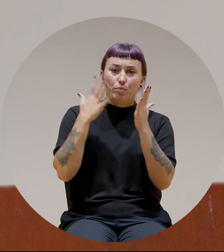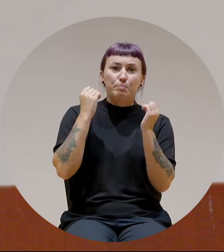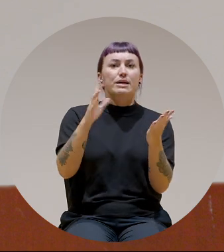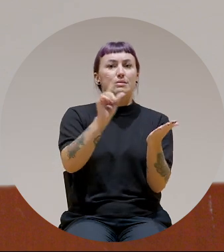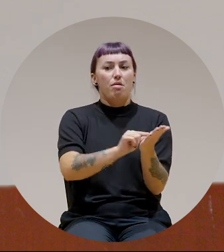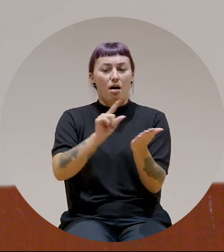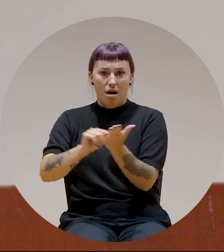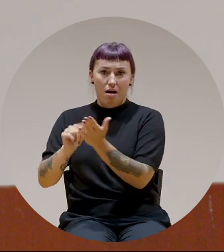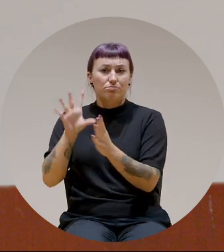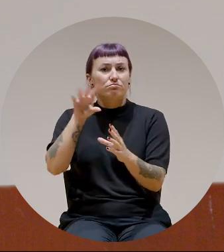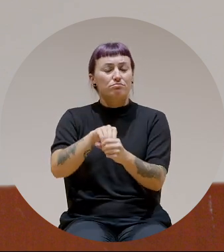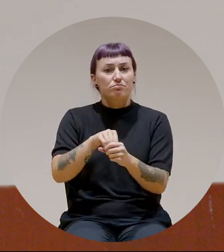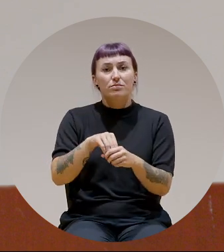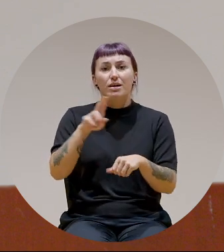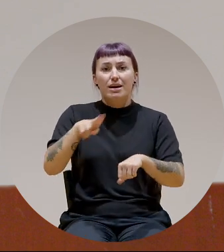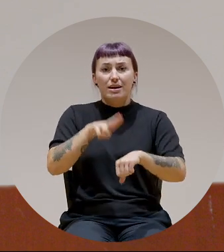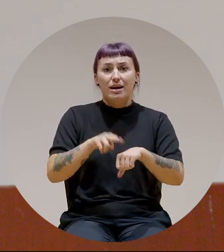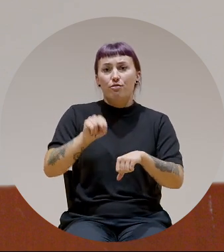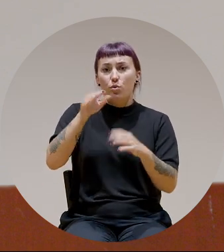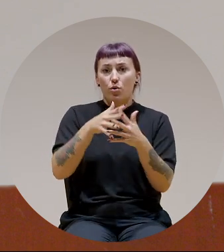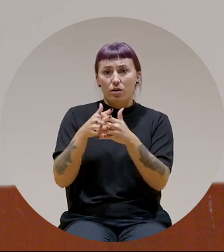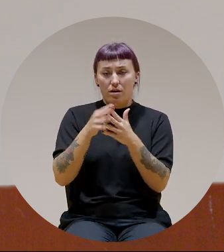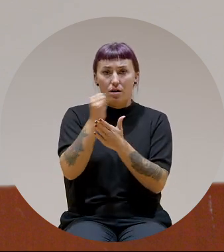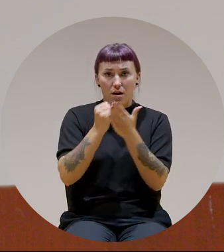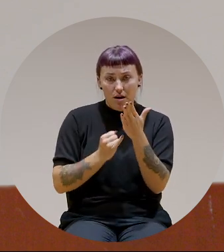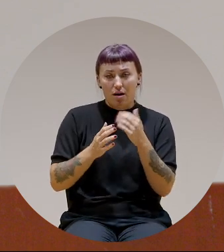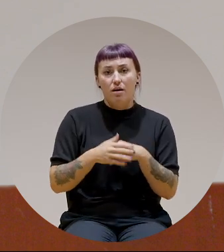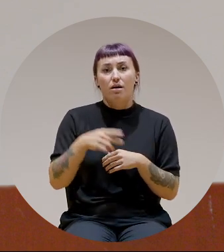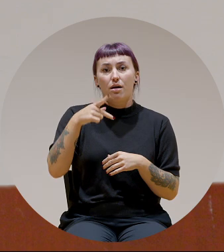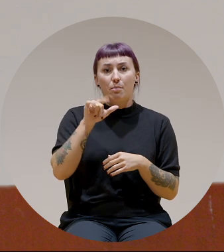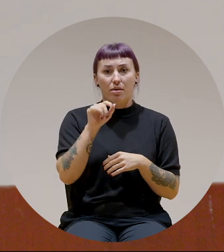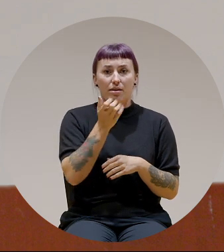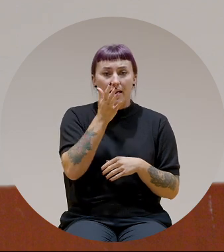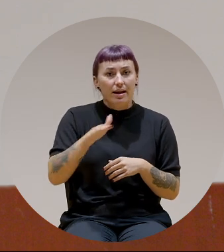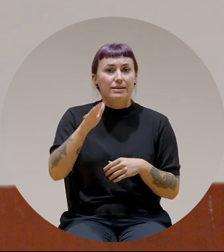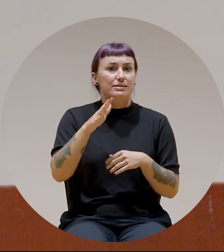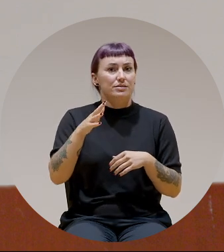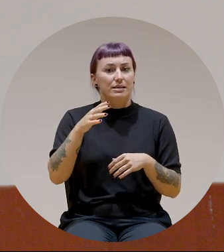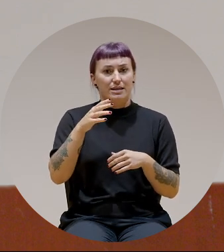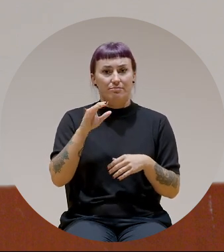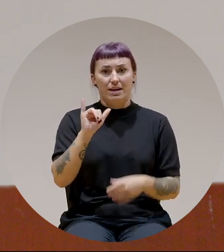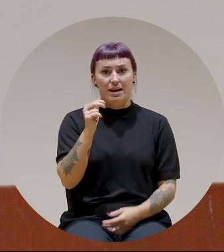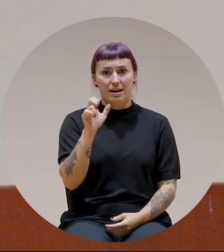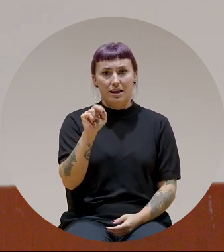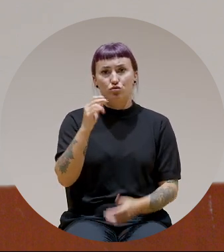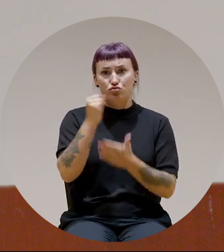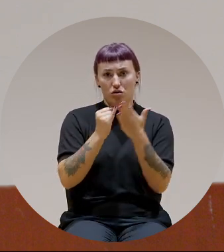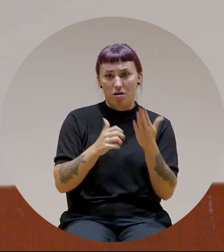publications, including Native North American Art, Plains Indian Drawings, 1865 to